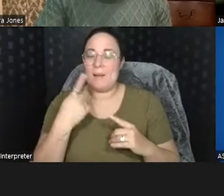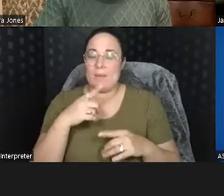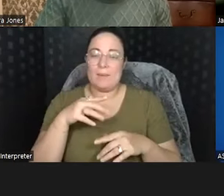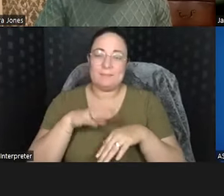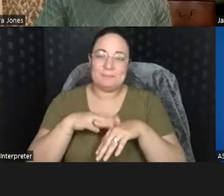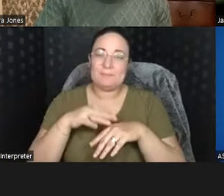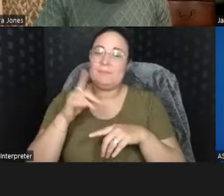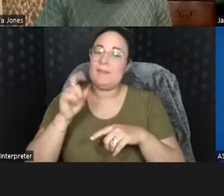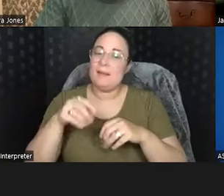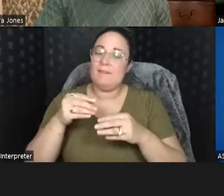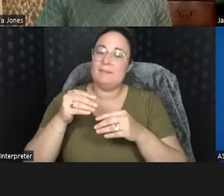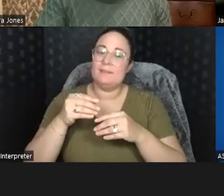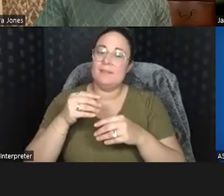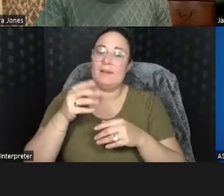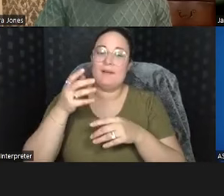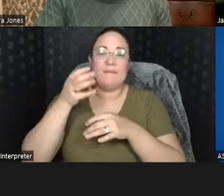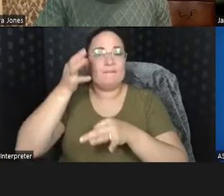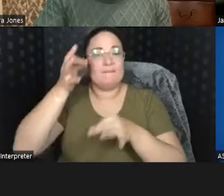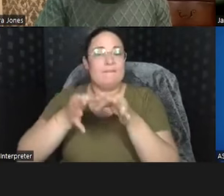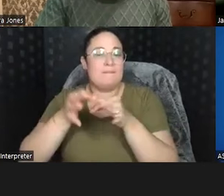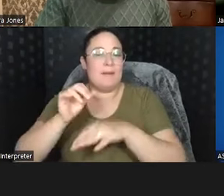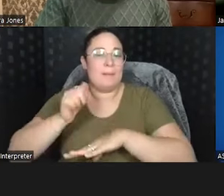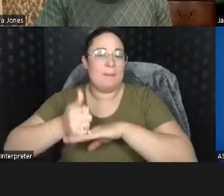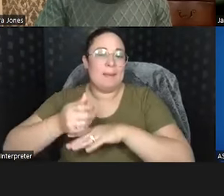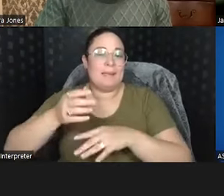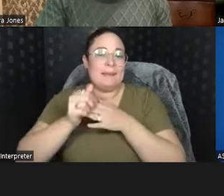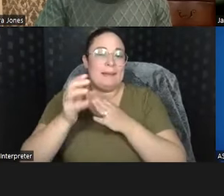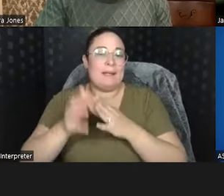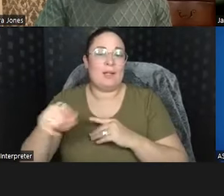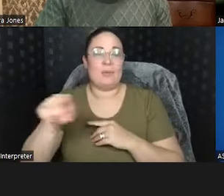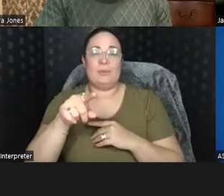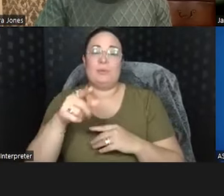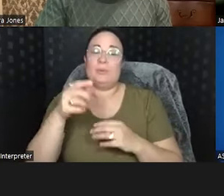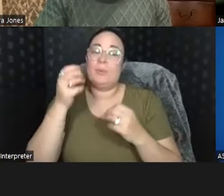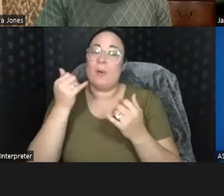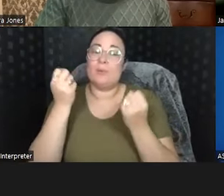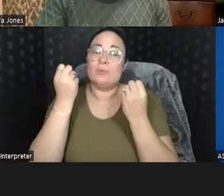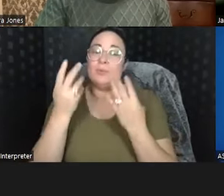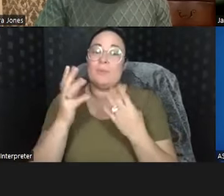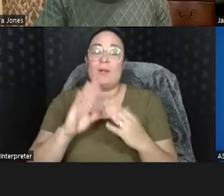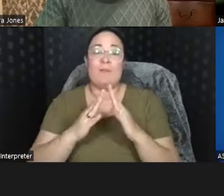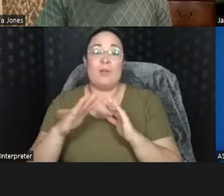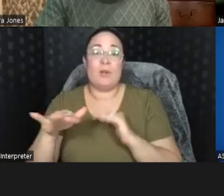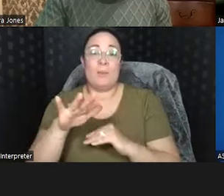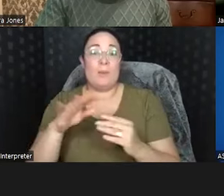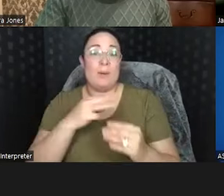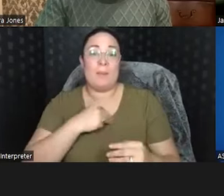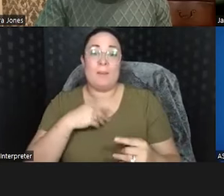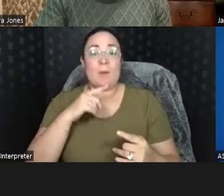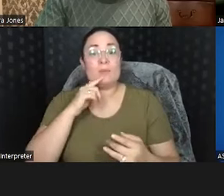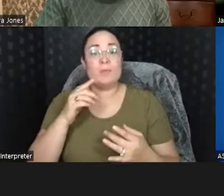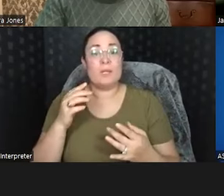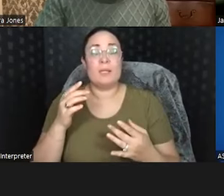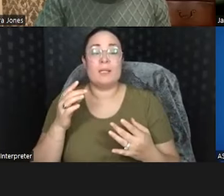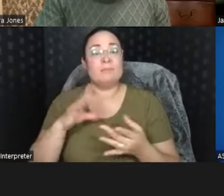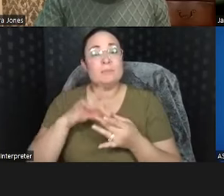have to educate our faith-based leaders because so many of our community members are very spiritual, are still very caught